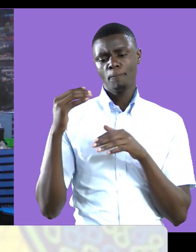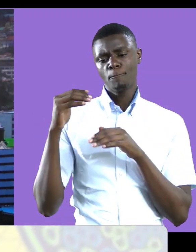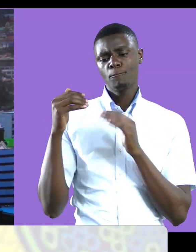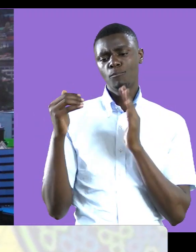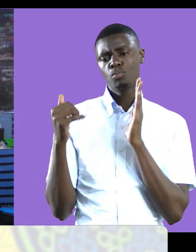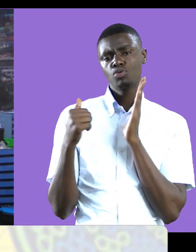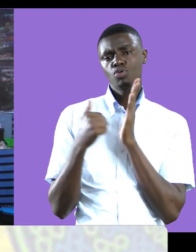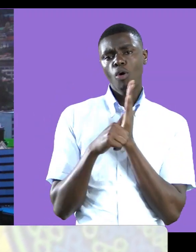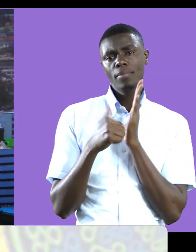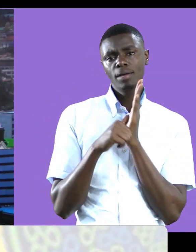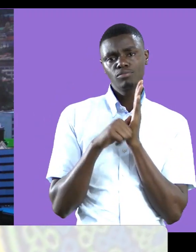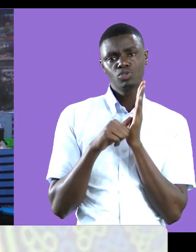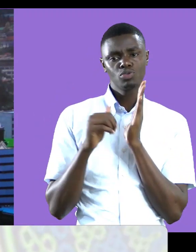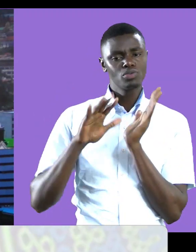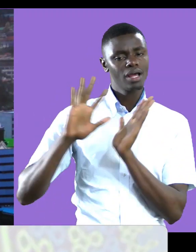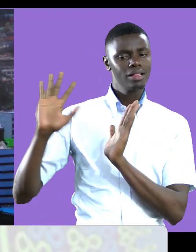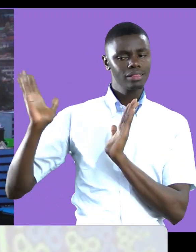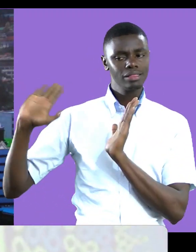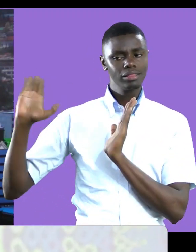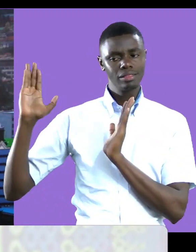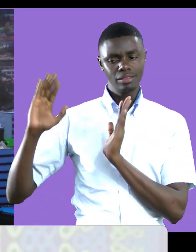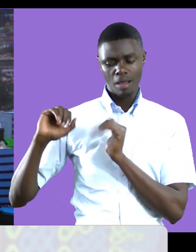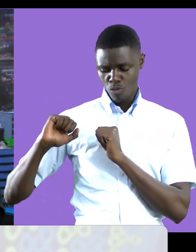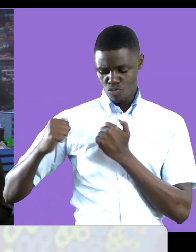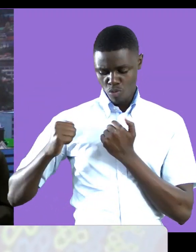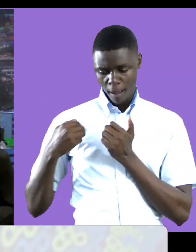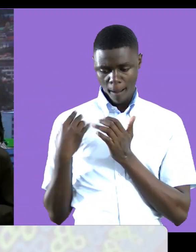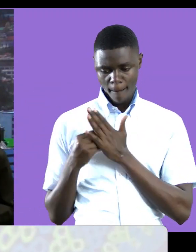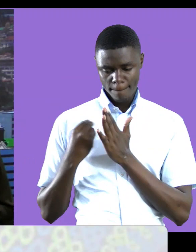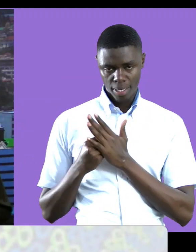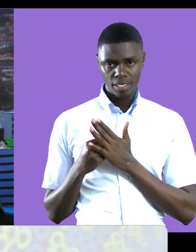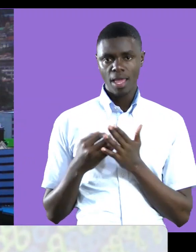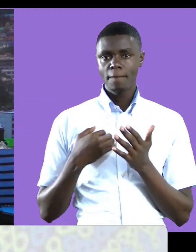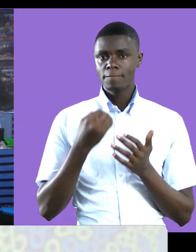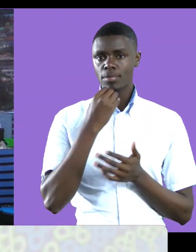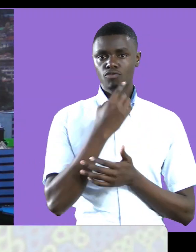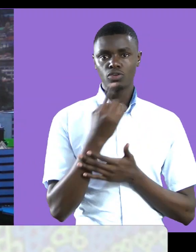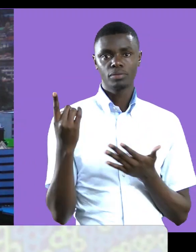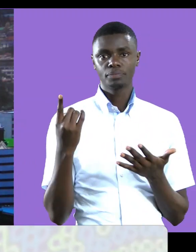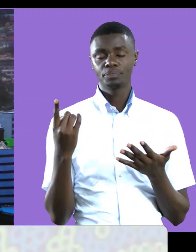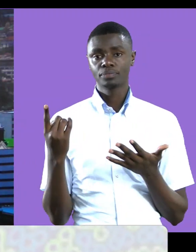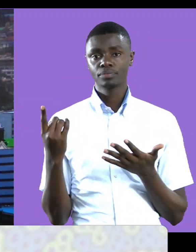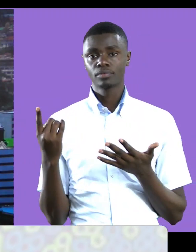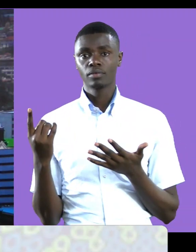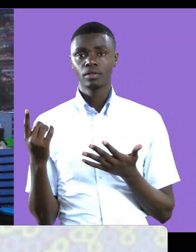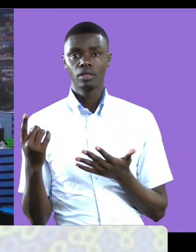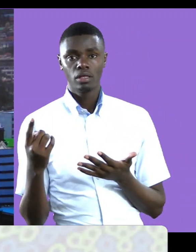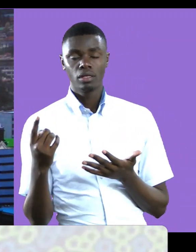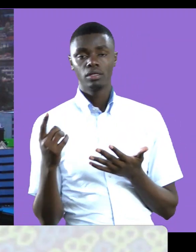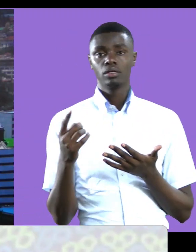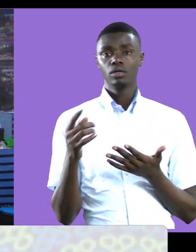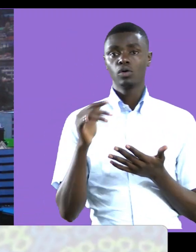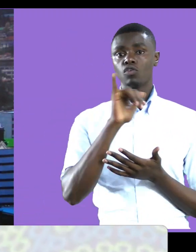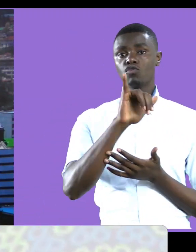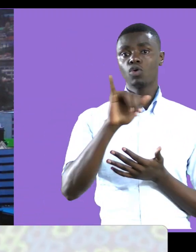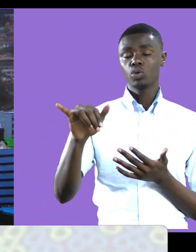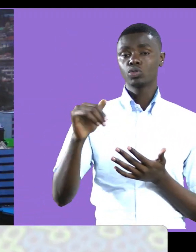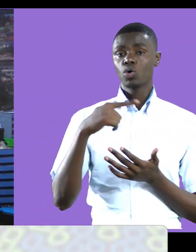A successful a path, you know. And that is why, let me tell you something. For those who have been on a maybe say detox